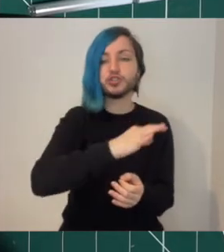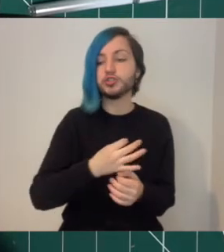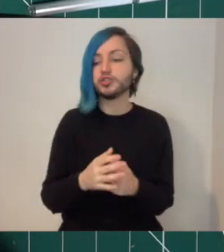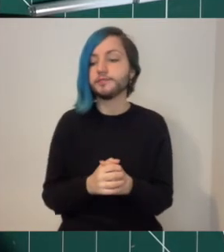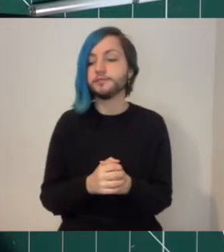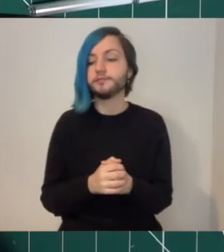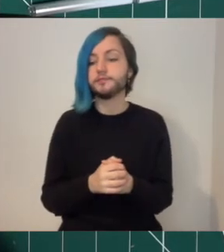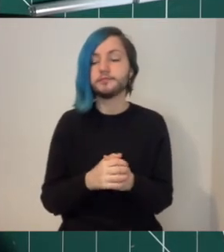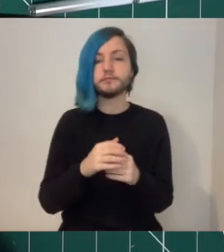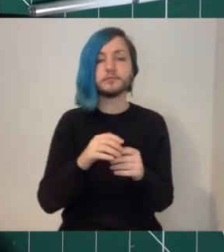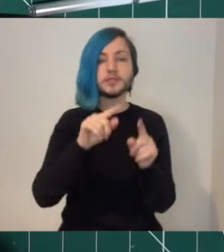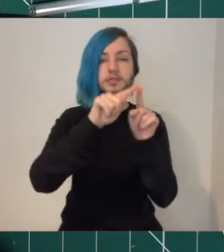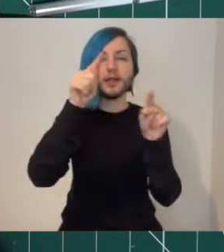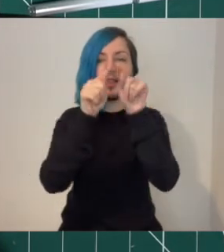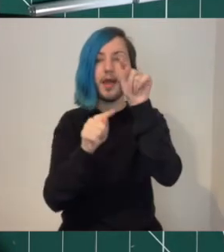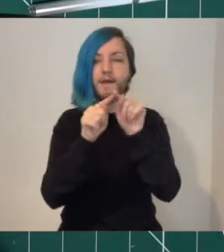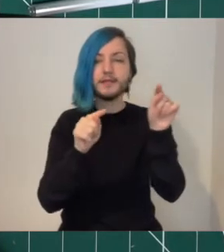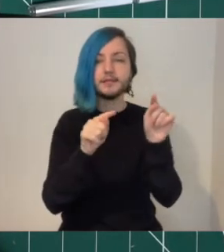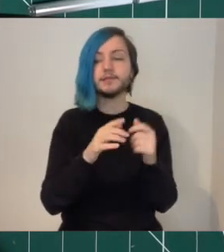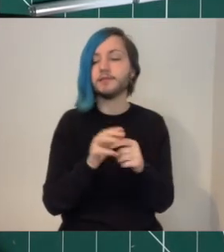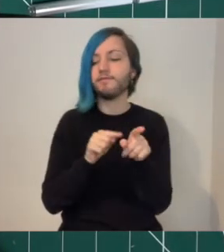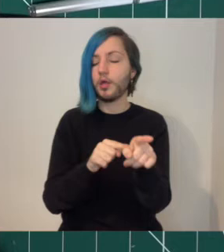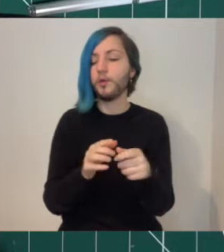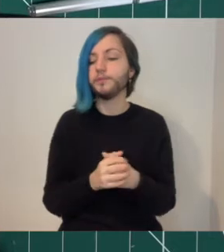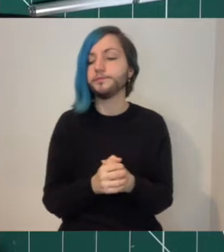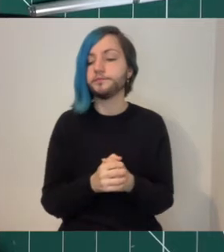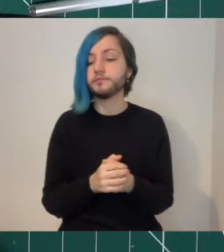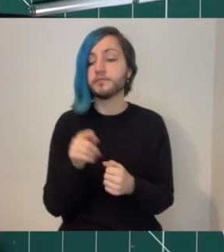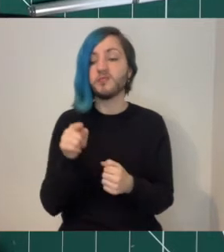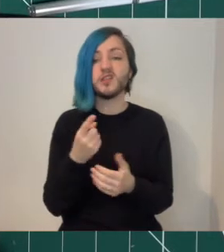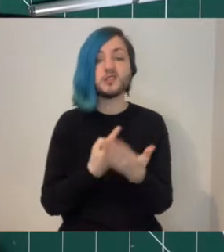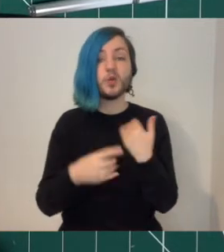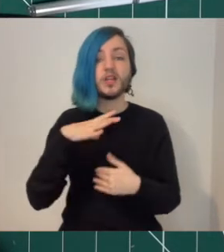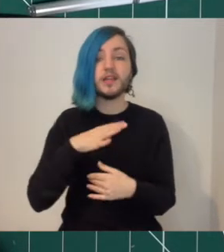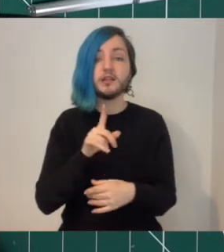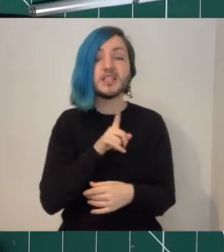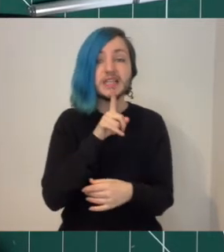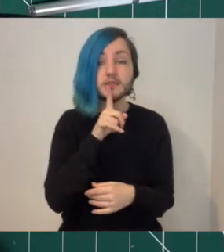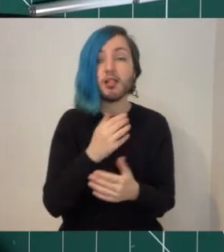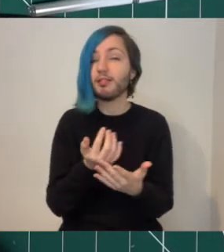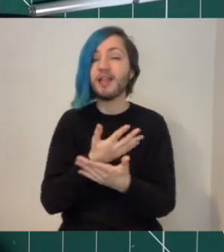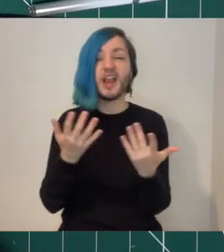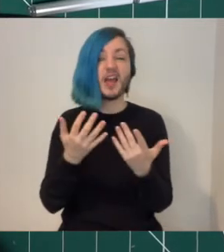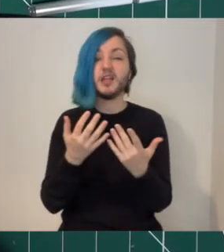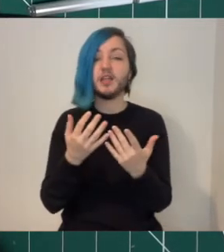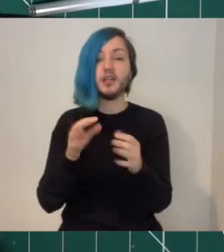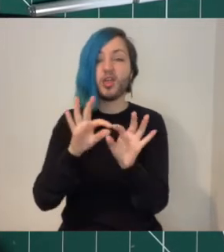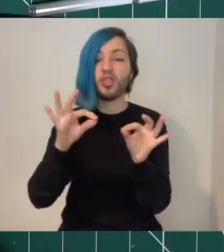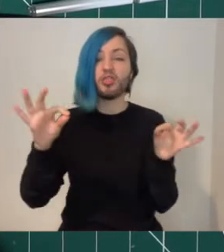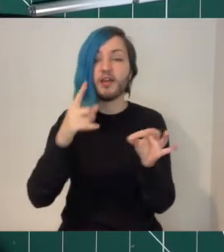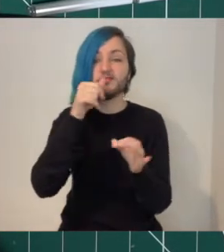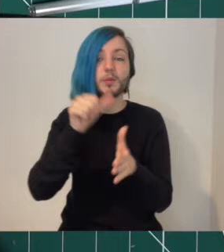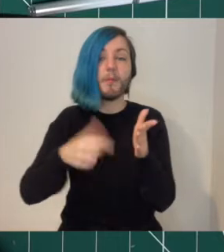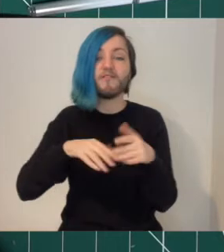stitch around the geometric shapes. And with this, you just need a needle and any form of